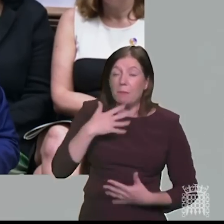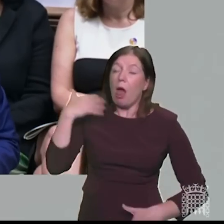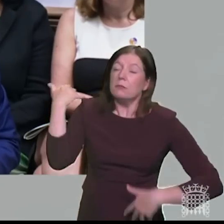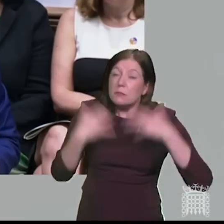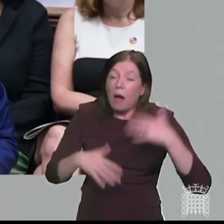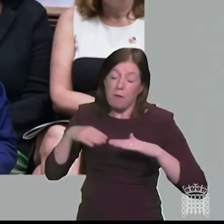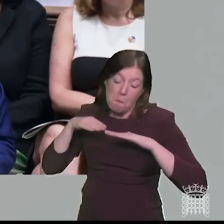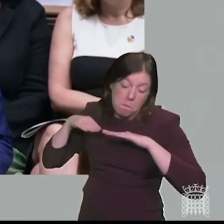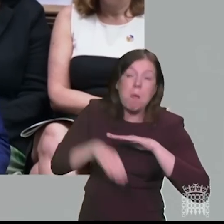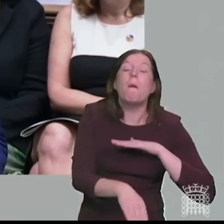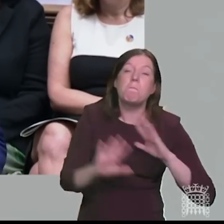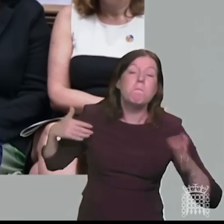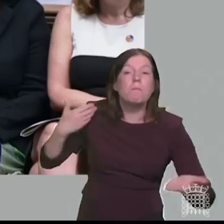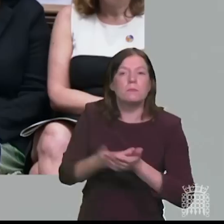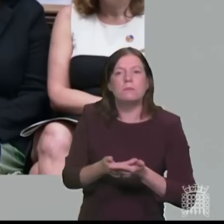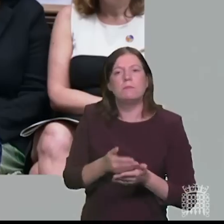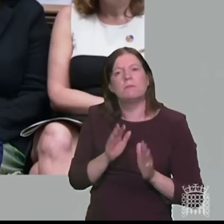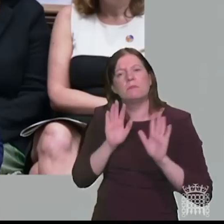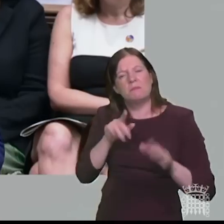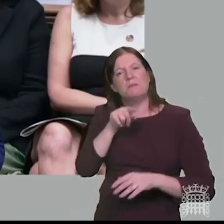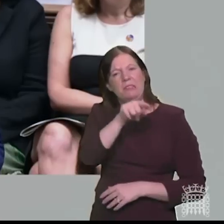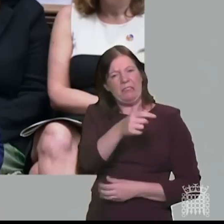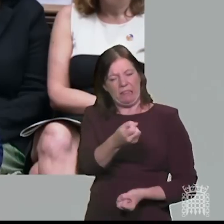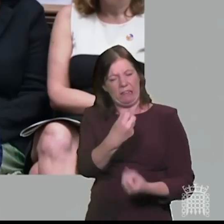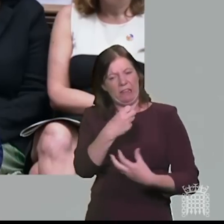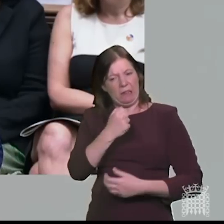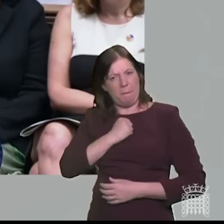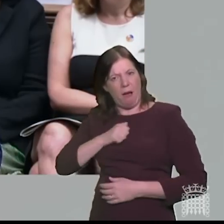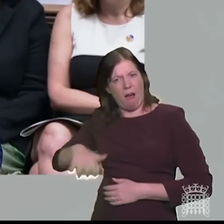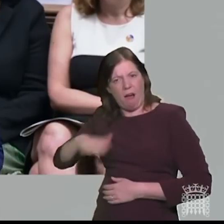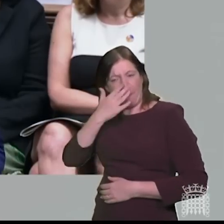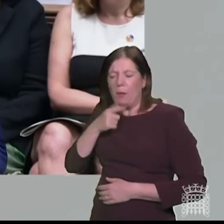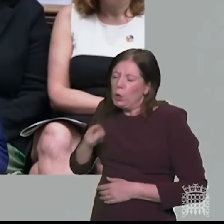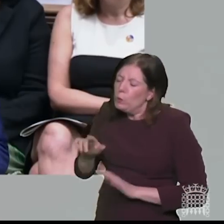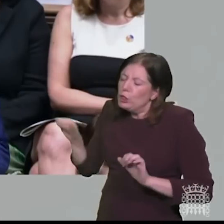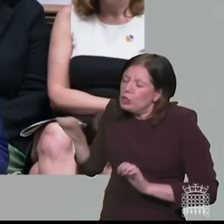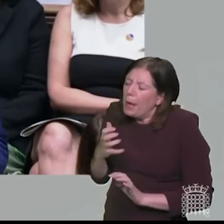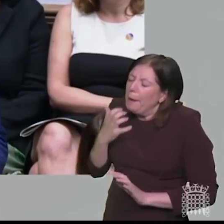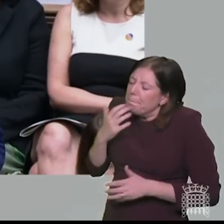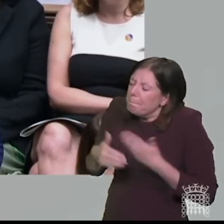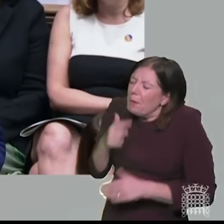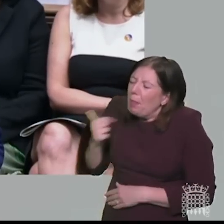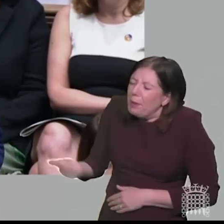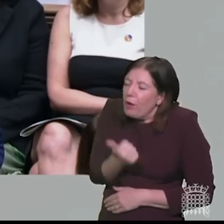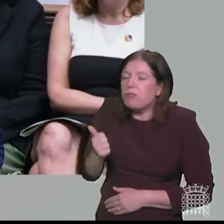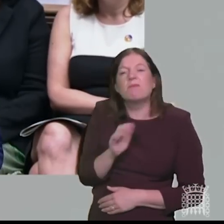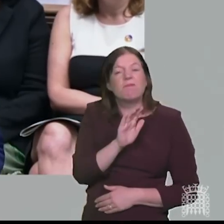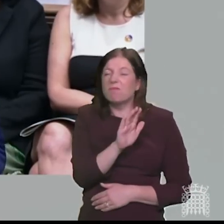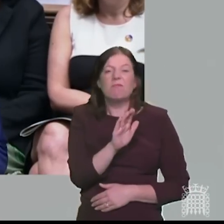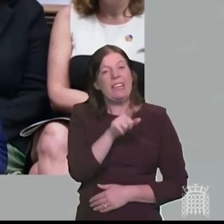our history. So will he stop lecturing my constituents about holding their nerve, ditch the